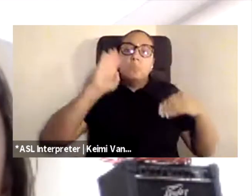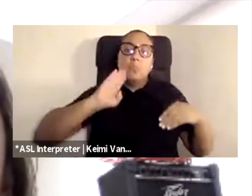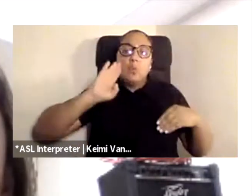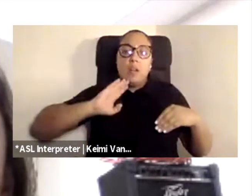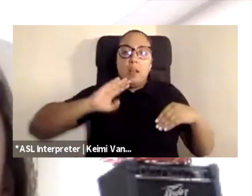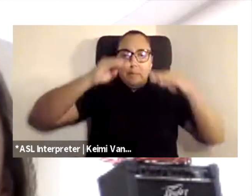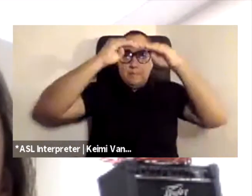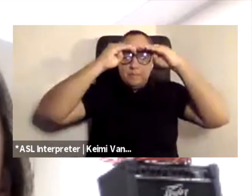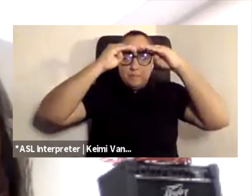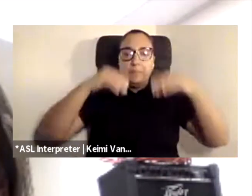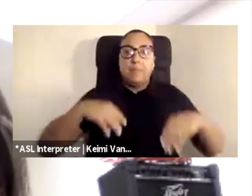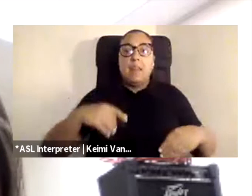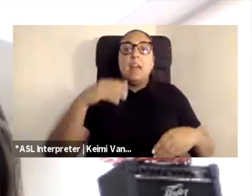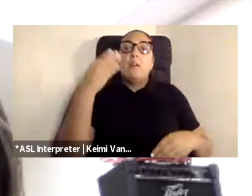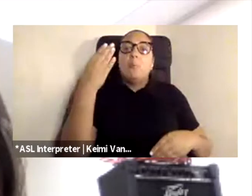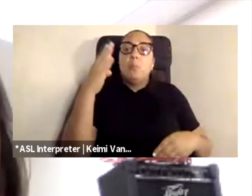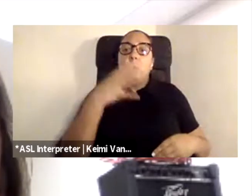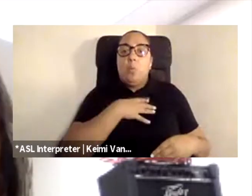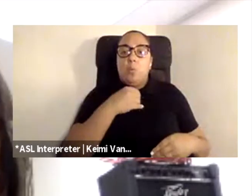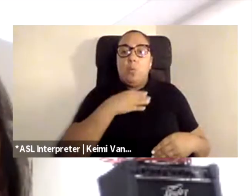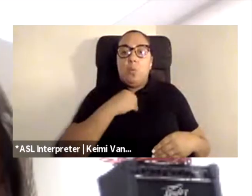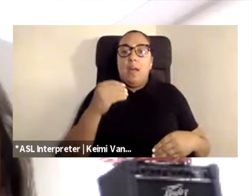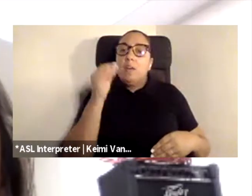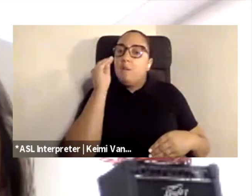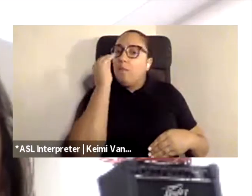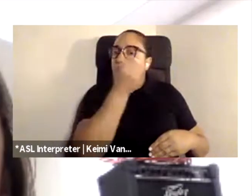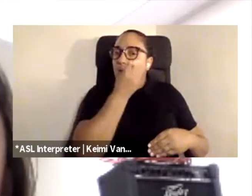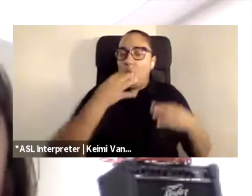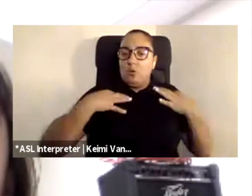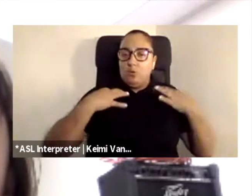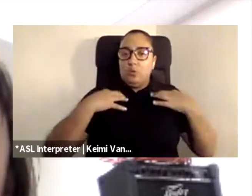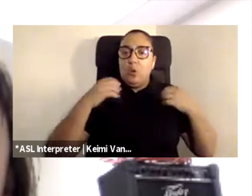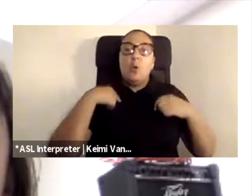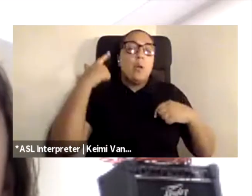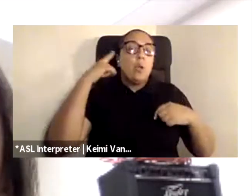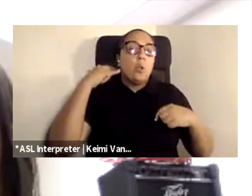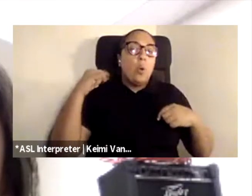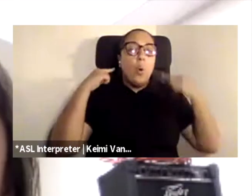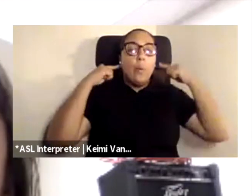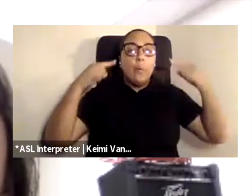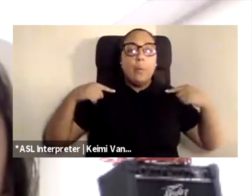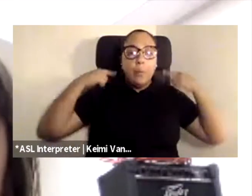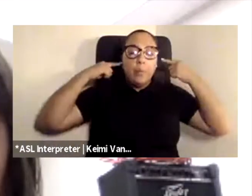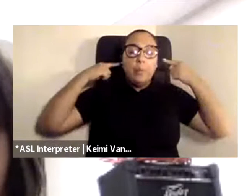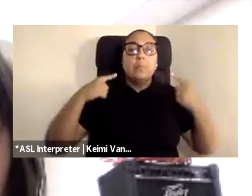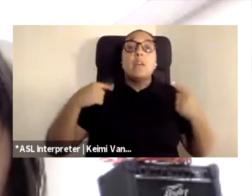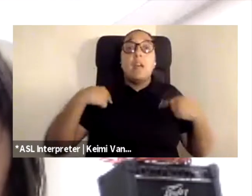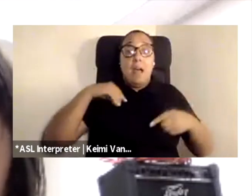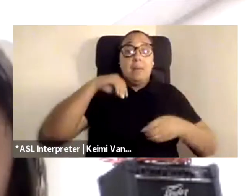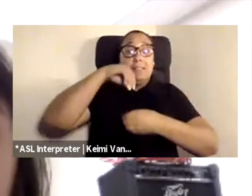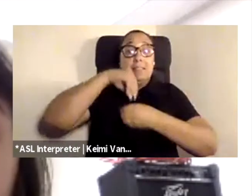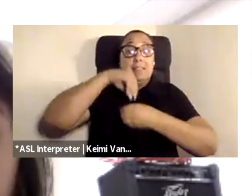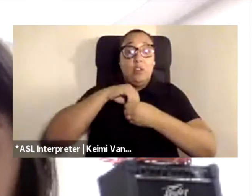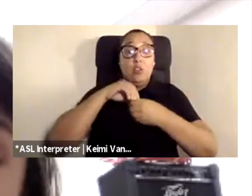wearing a blue and white floral shirt and gold hoop earrings. I'm sitting in an office turned storage